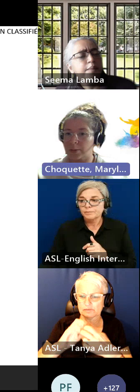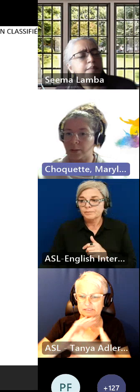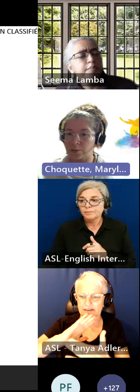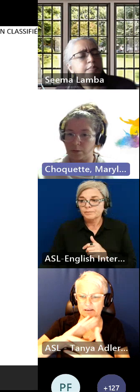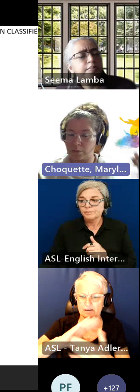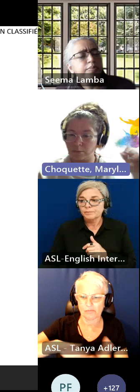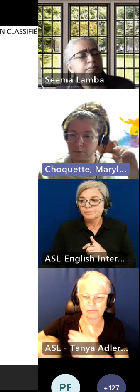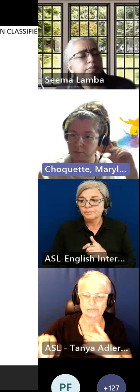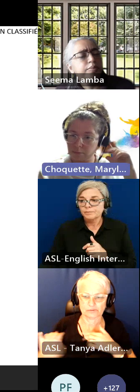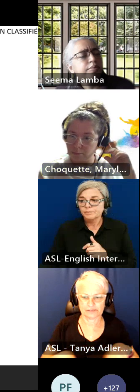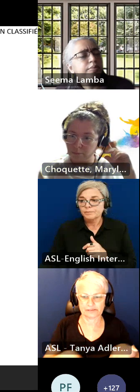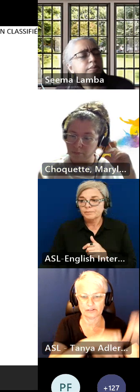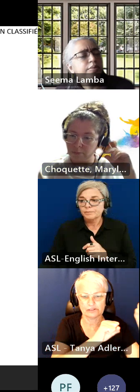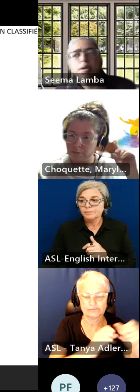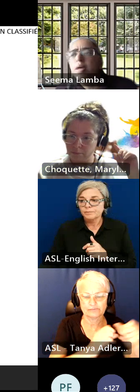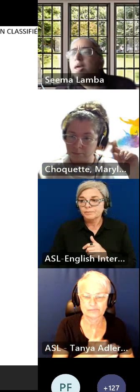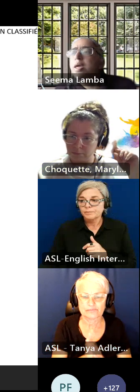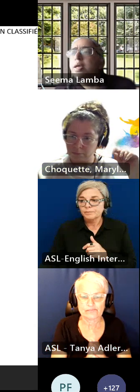Est-ce que ça marche, Suzanne?